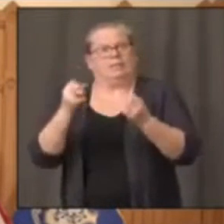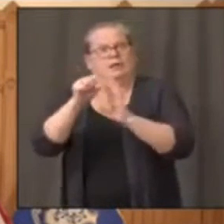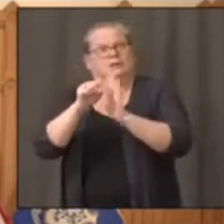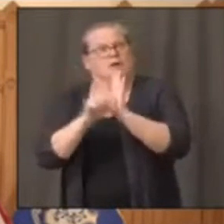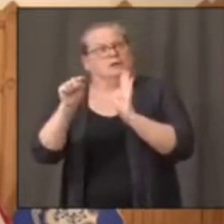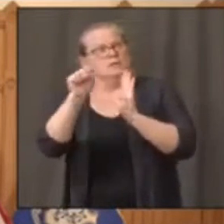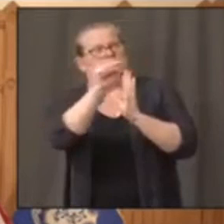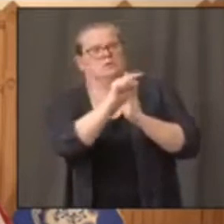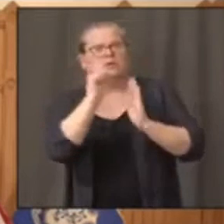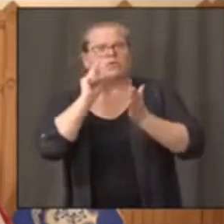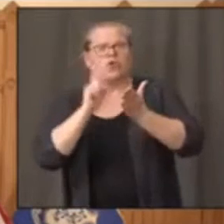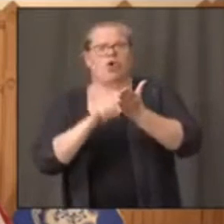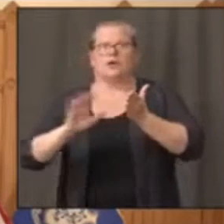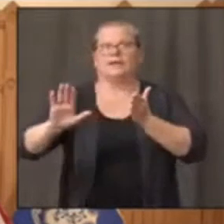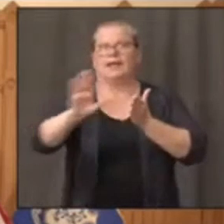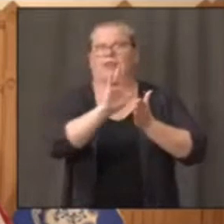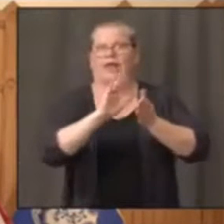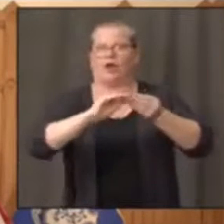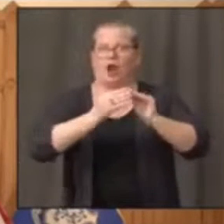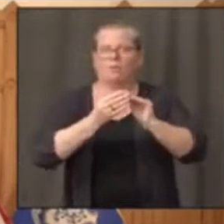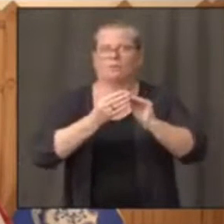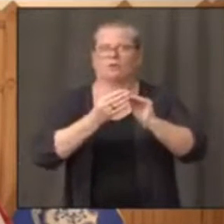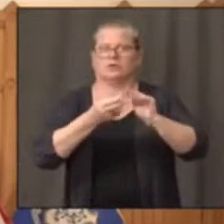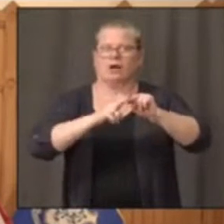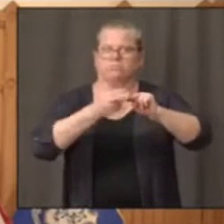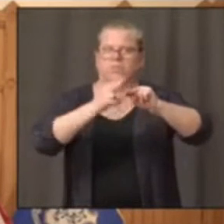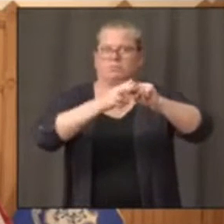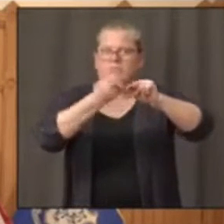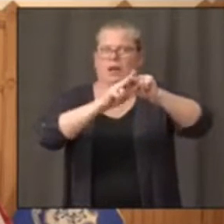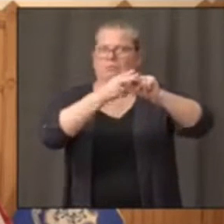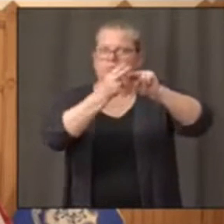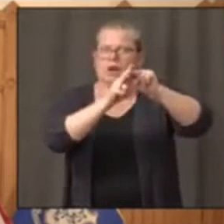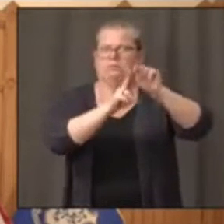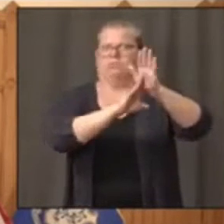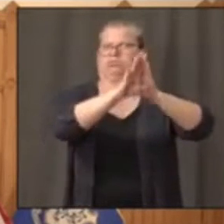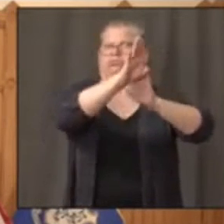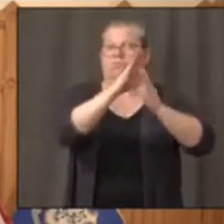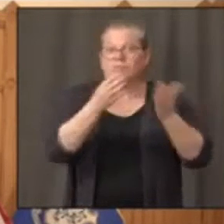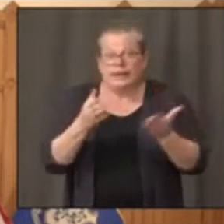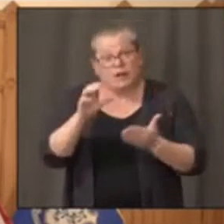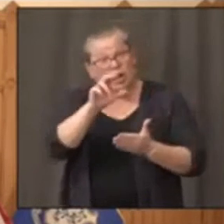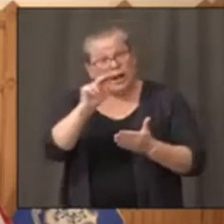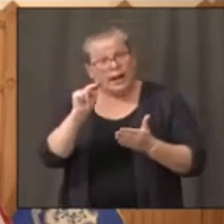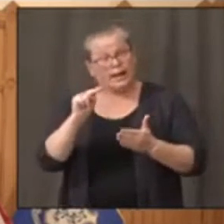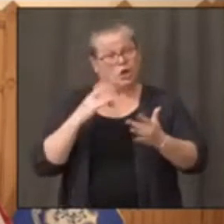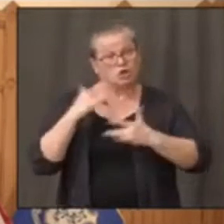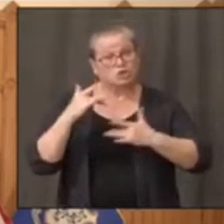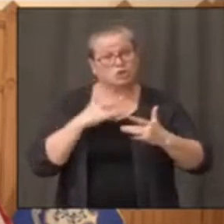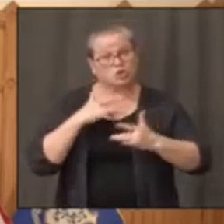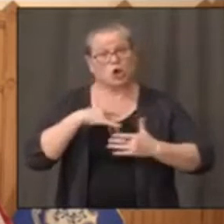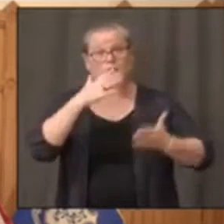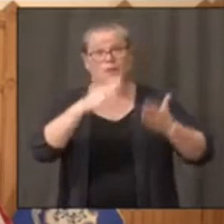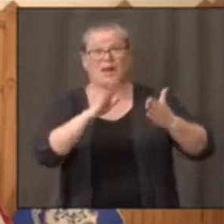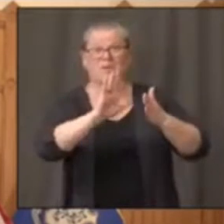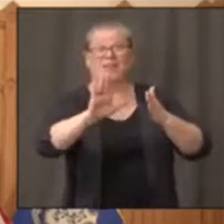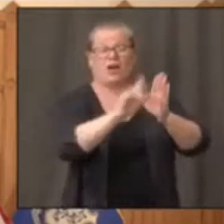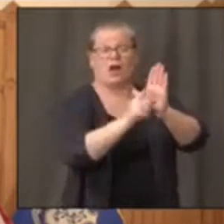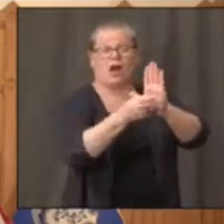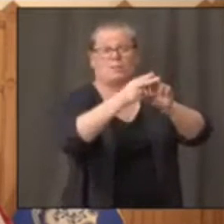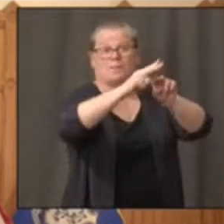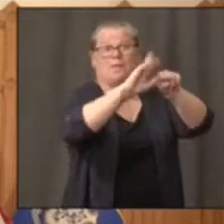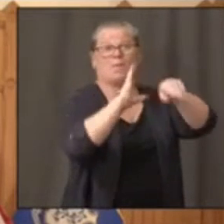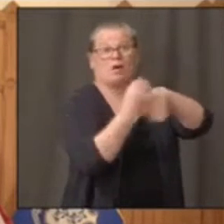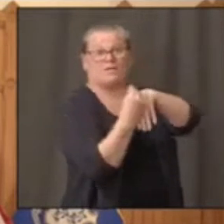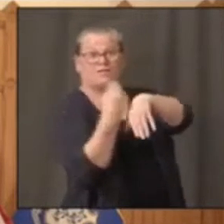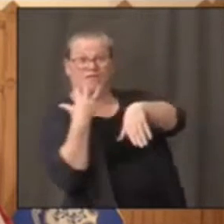point do we have growing concern here in Connecticut that could transfer or spread cases here and especially affect the fall and the school season?